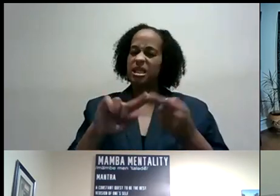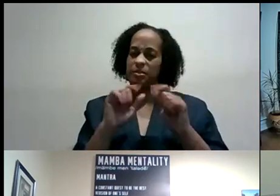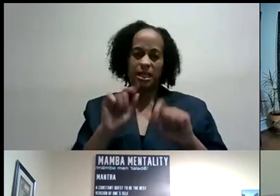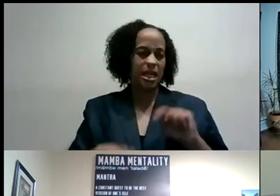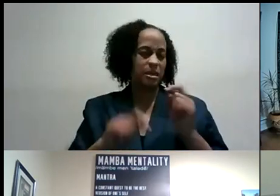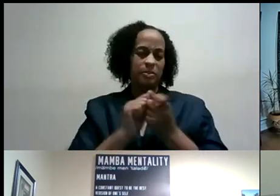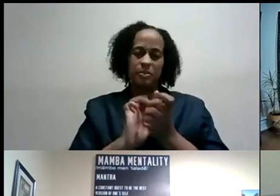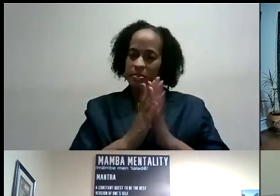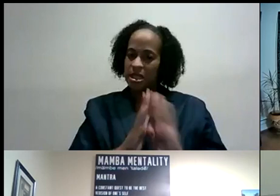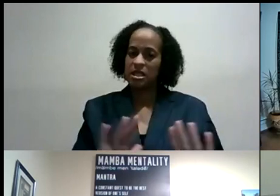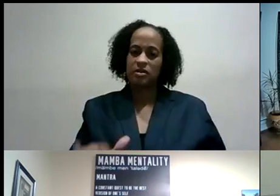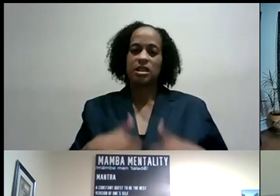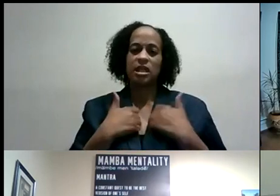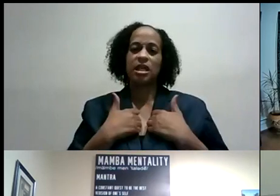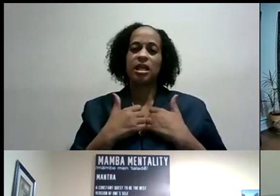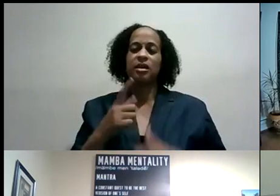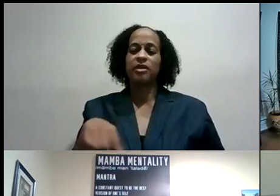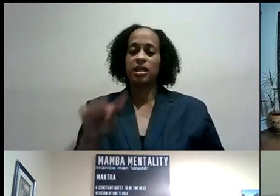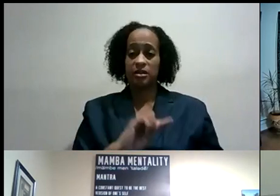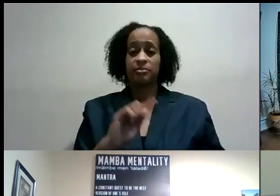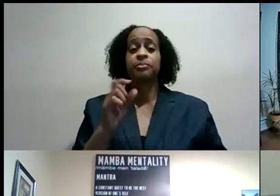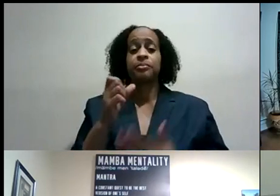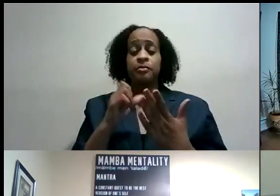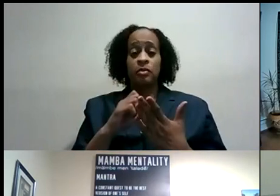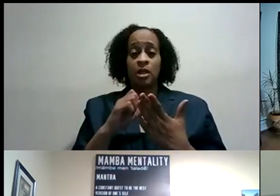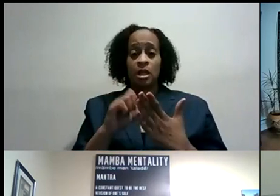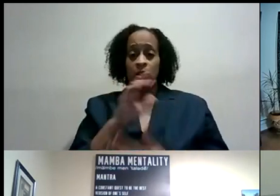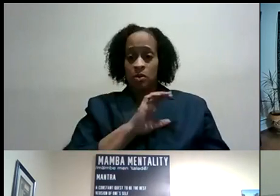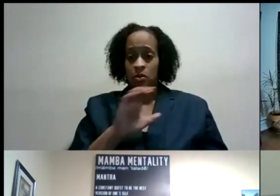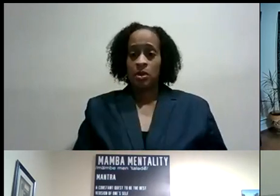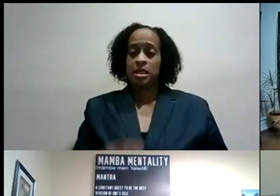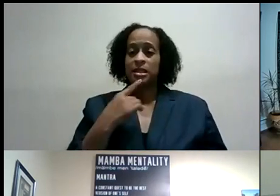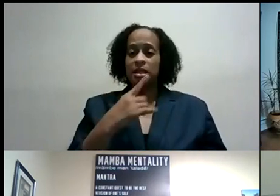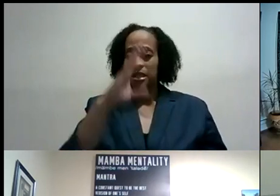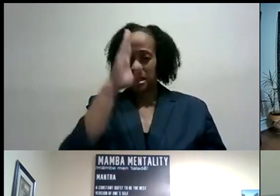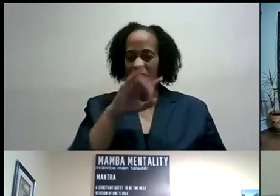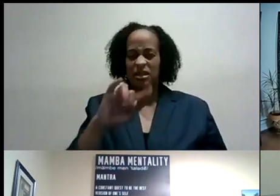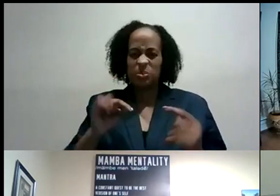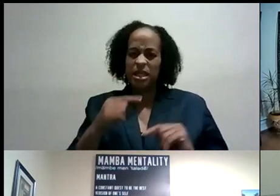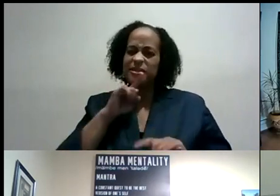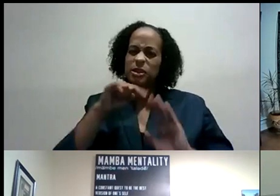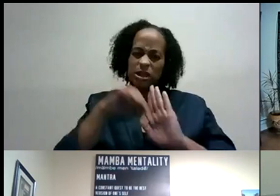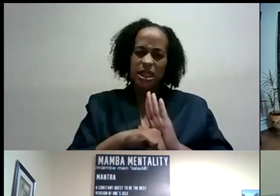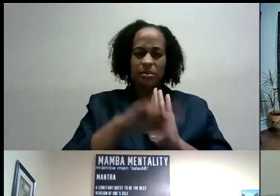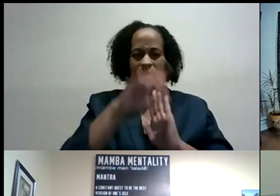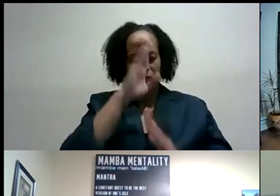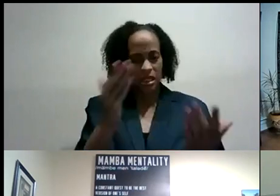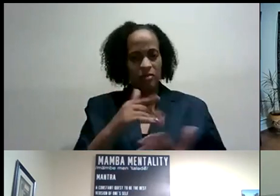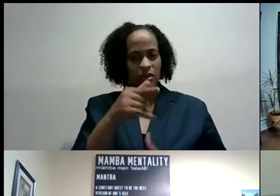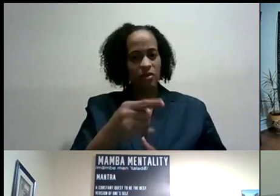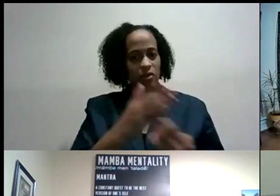with. And here Cain cries out and says, God, yes, this pain is so deep. And God said, here, even though